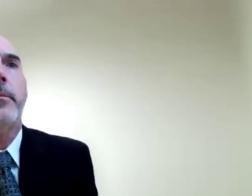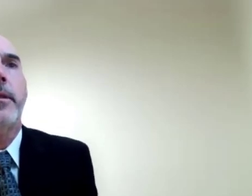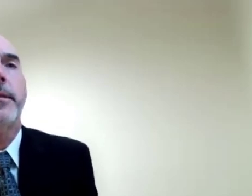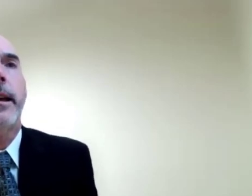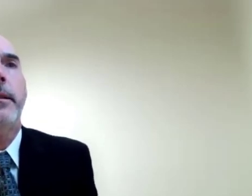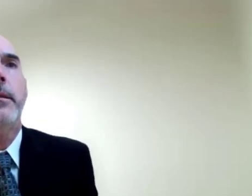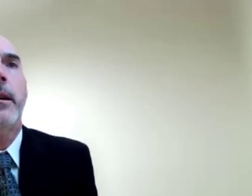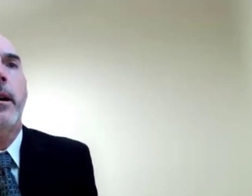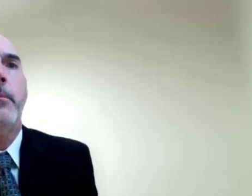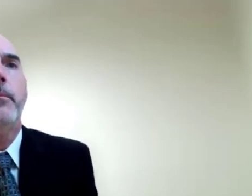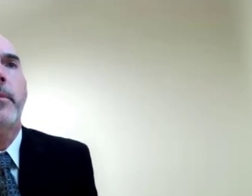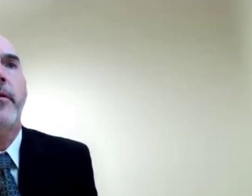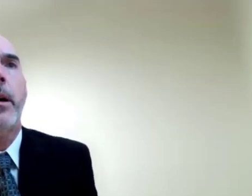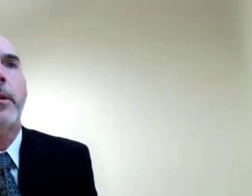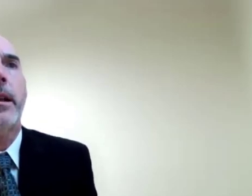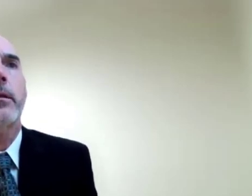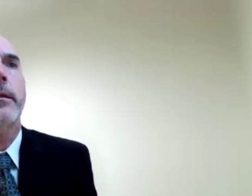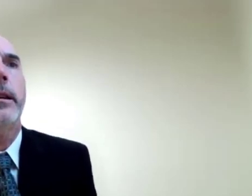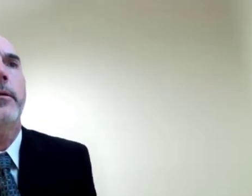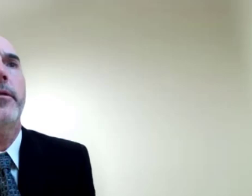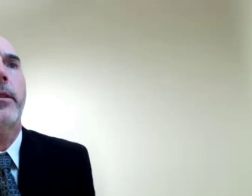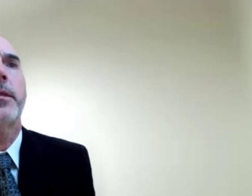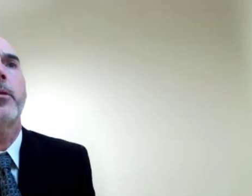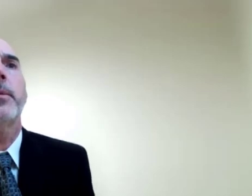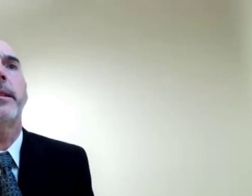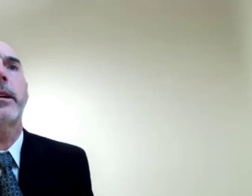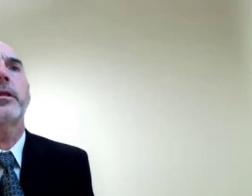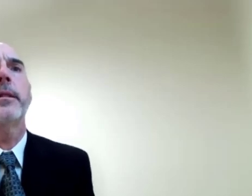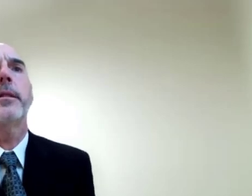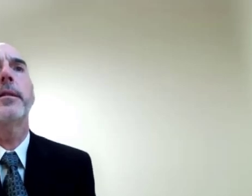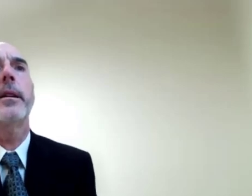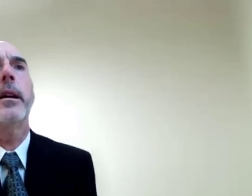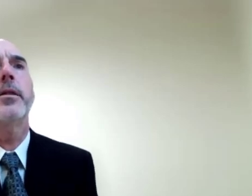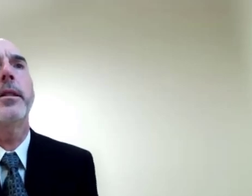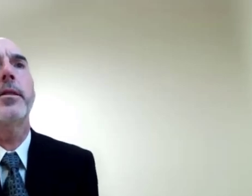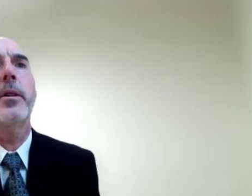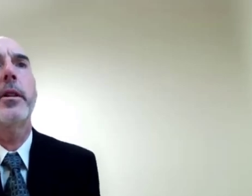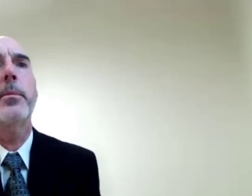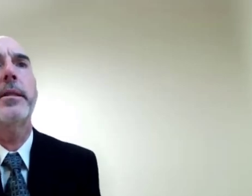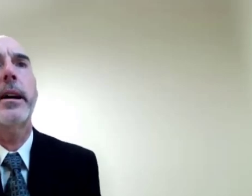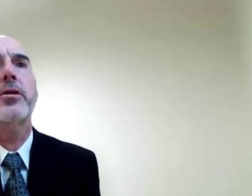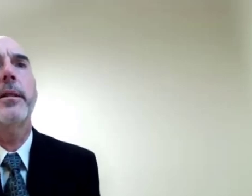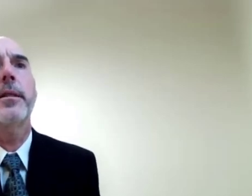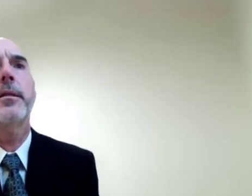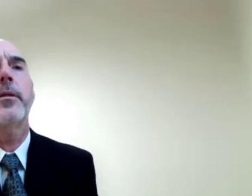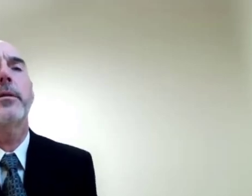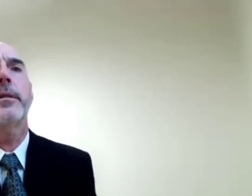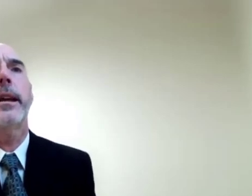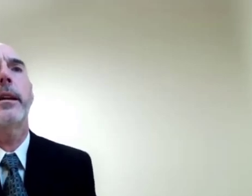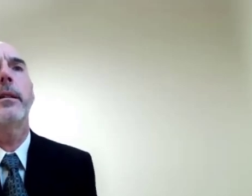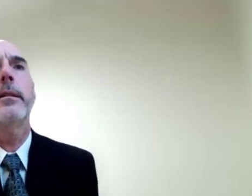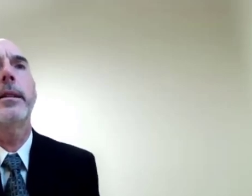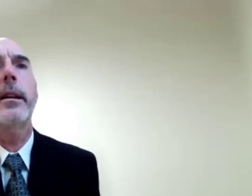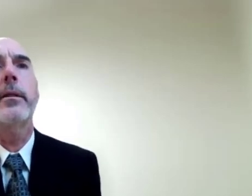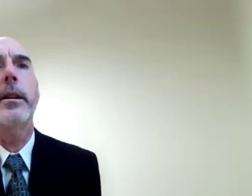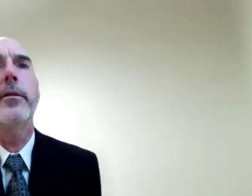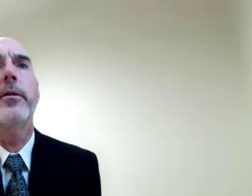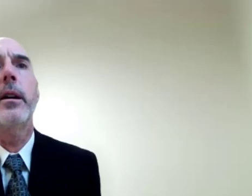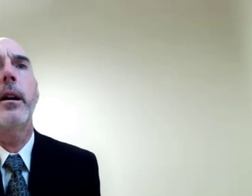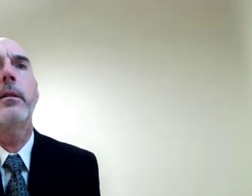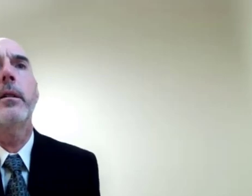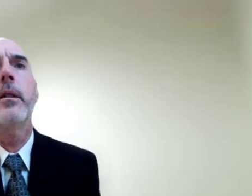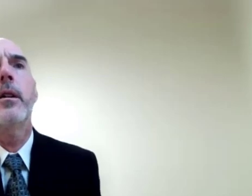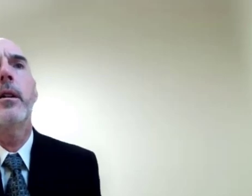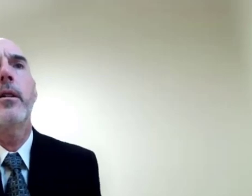PFML, the state family medical leave. How similar are protections to disability protections, or taking